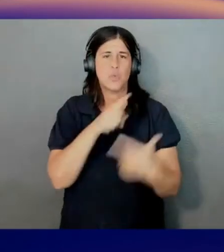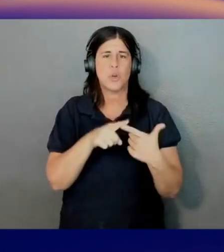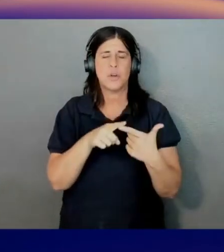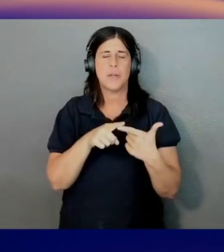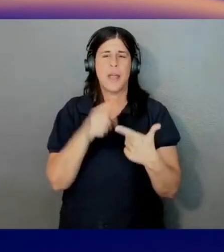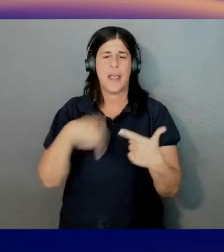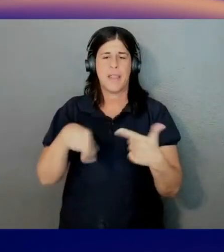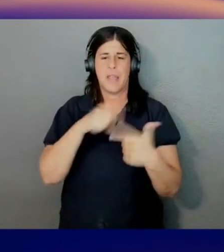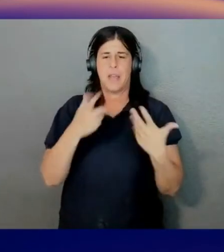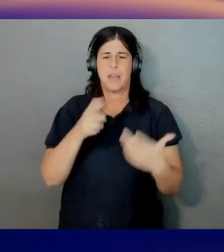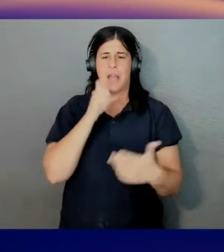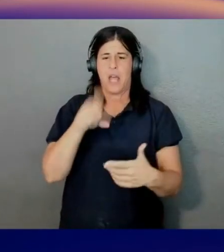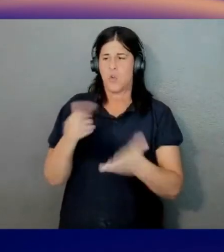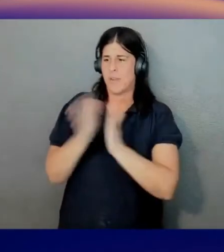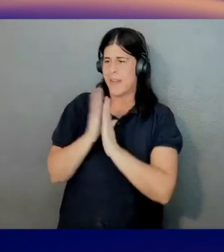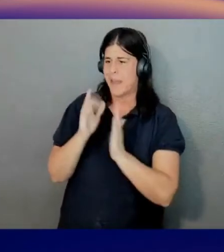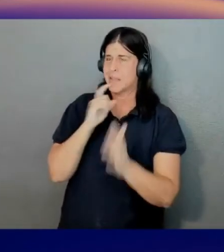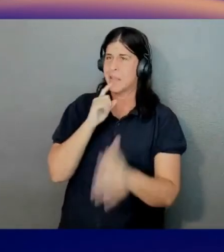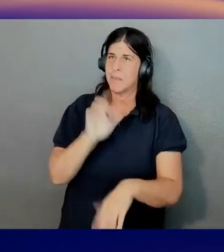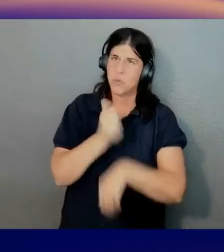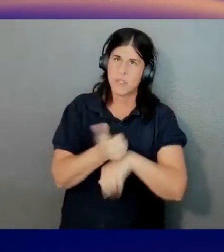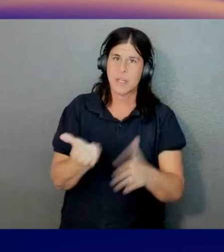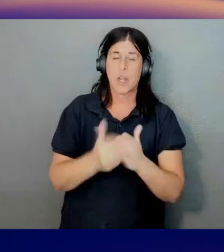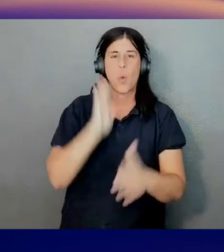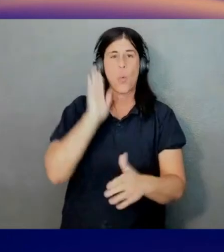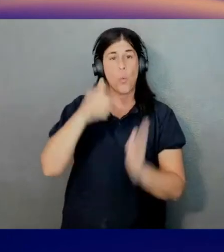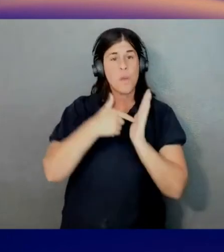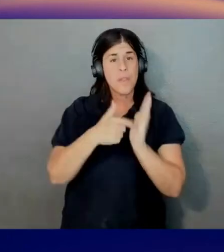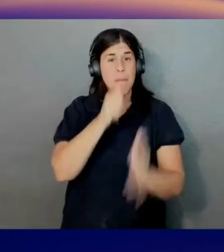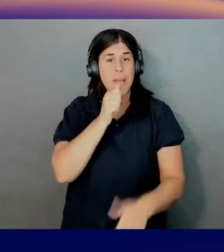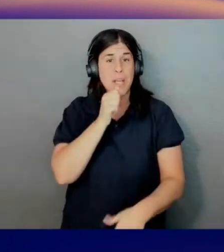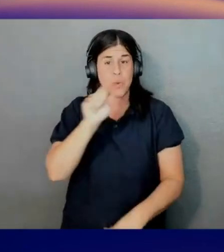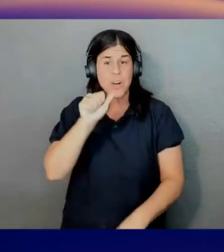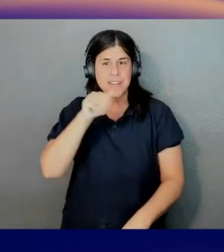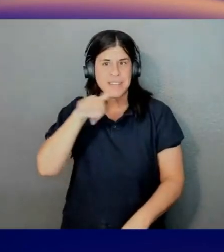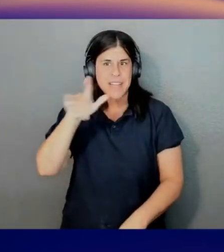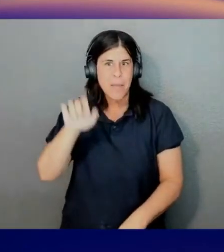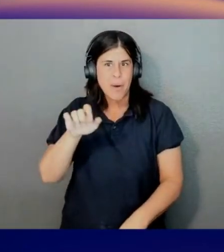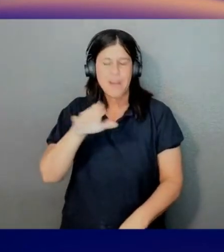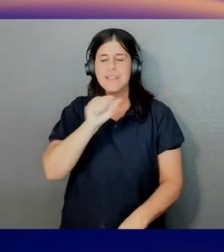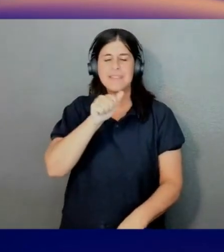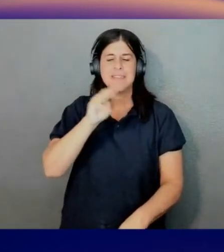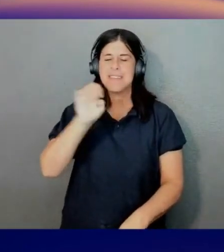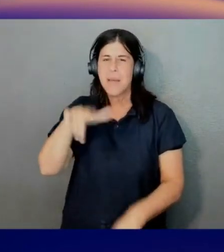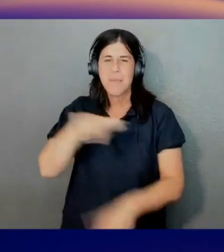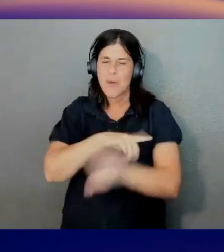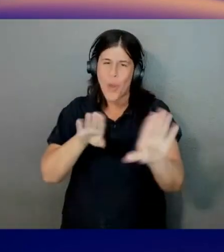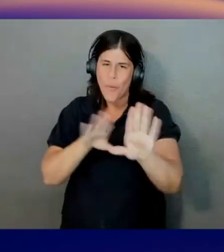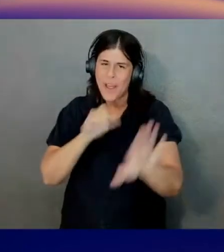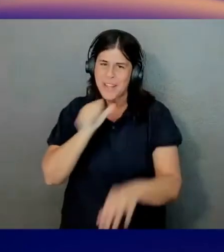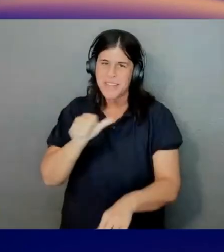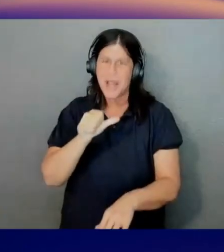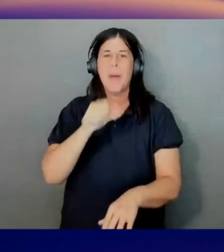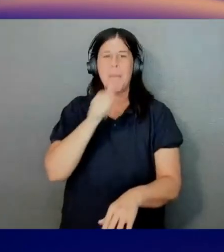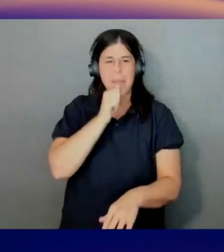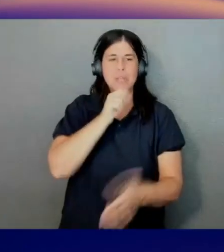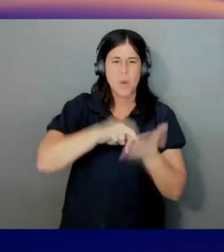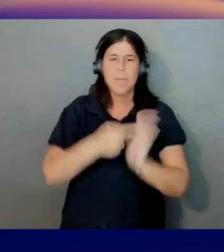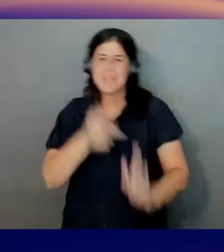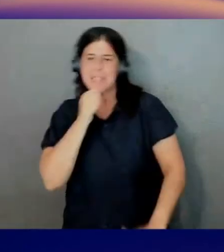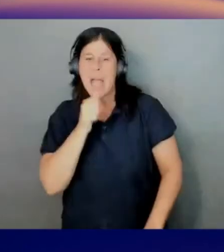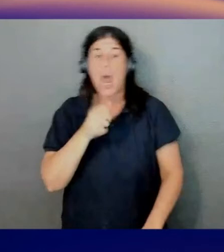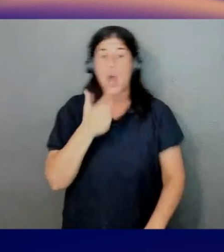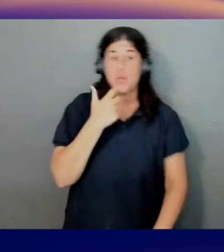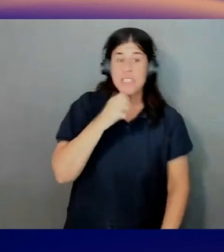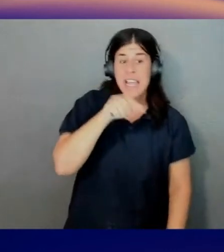need to ask them to Is reset the and all. password sample? Password is not sample. I can't reveal the password. Password is password. You say sample or SAML?